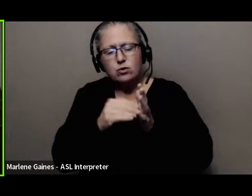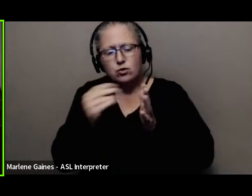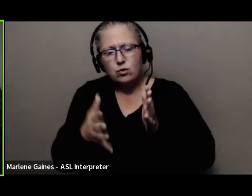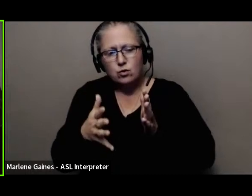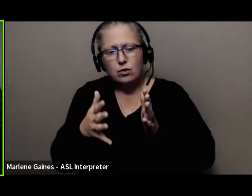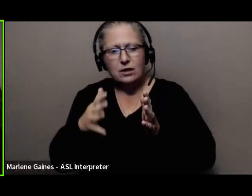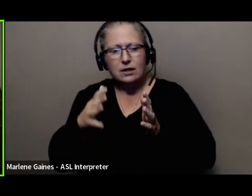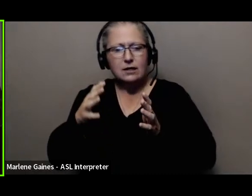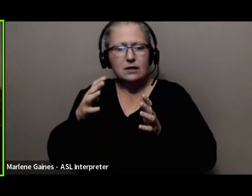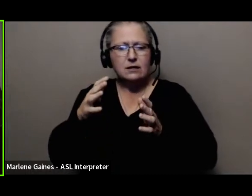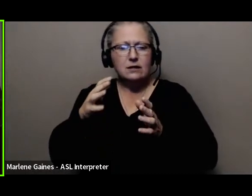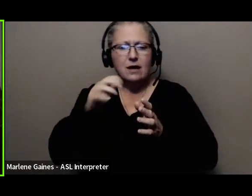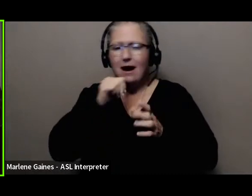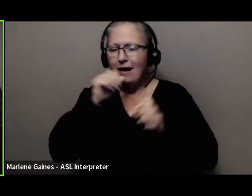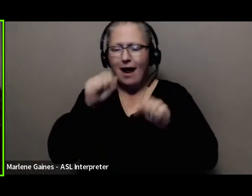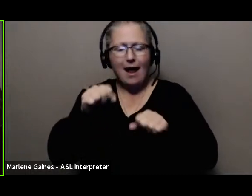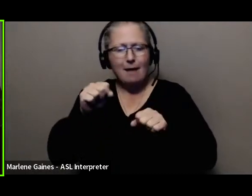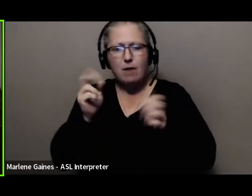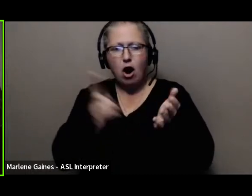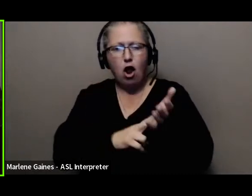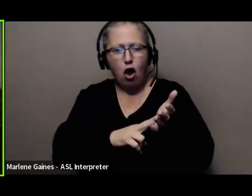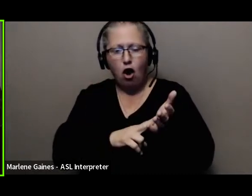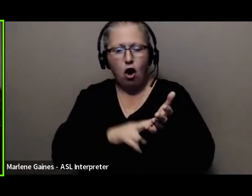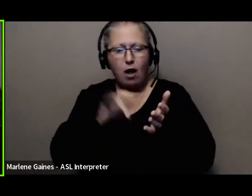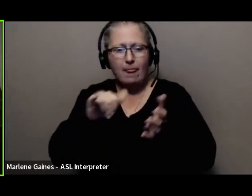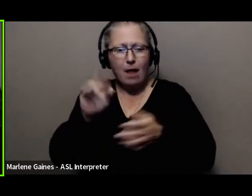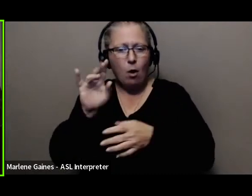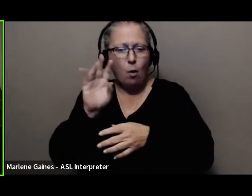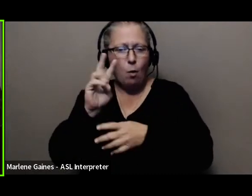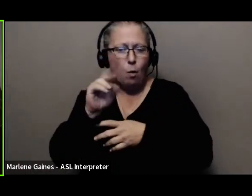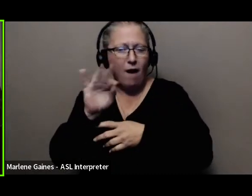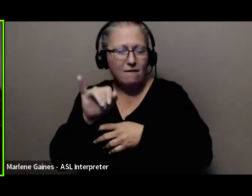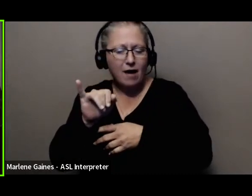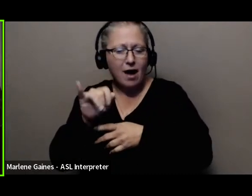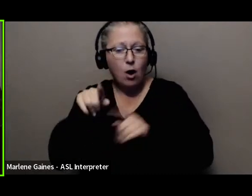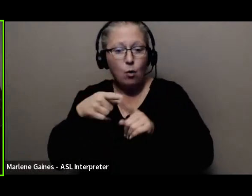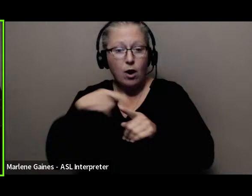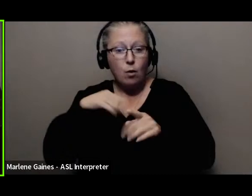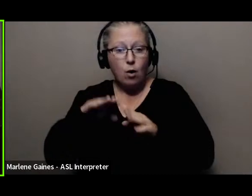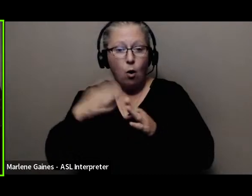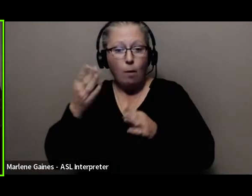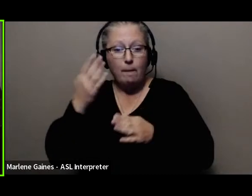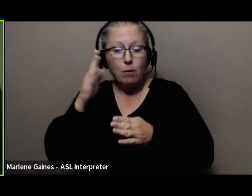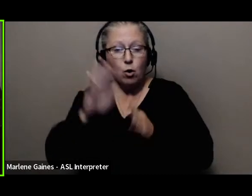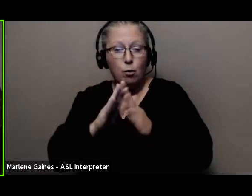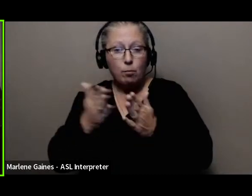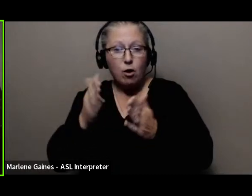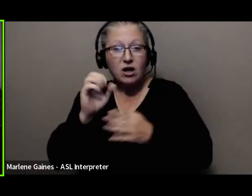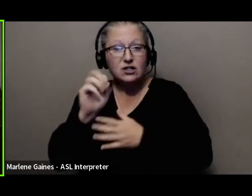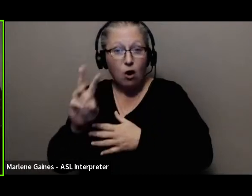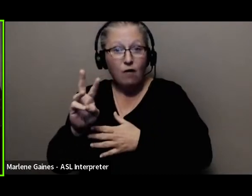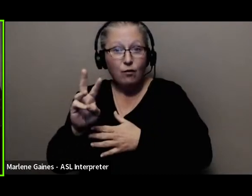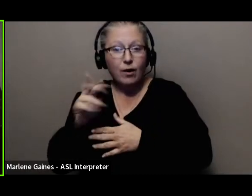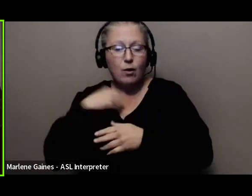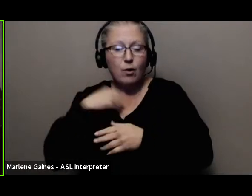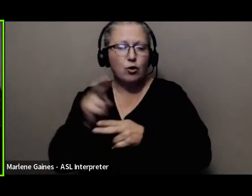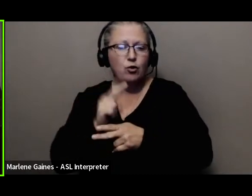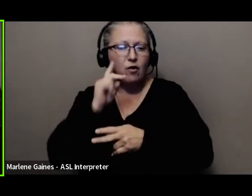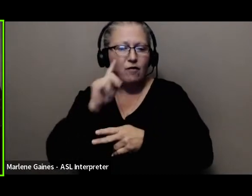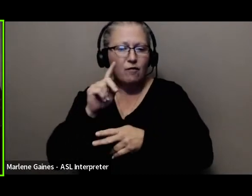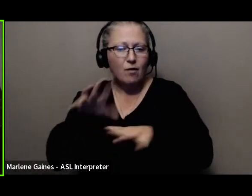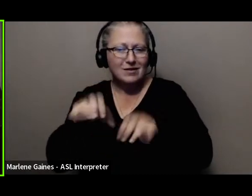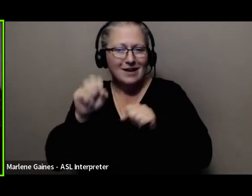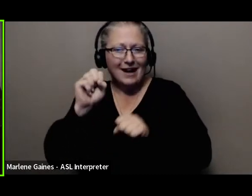students were not able to log on to the Wi-Fi as soon as we opened the Blue Book software, which is what we use for taking